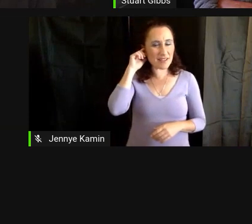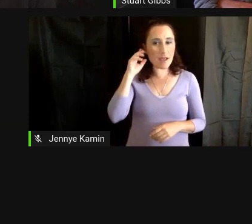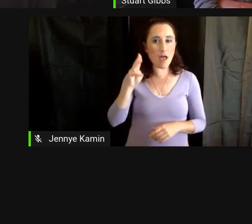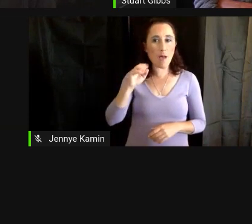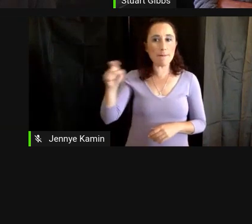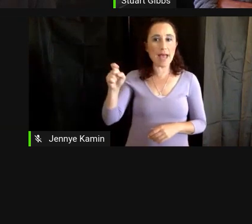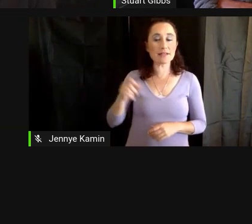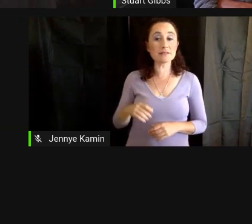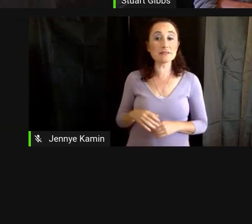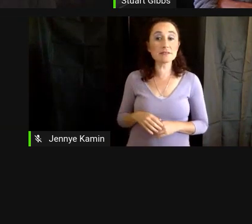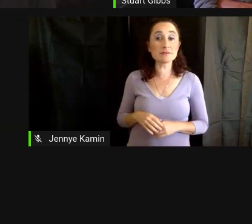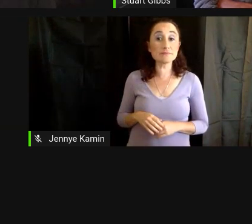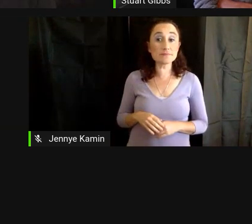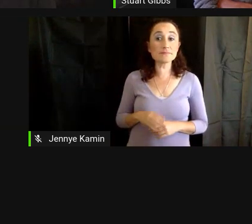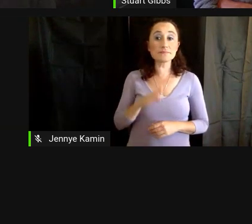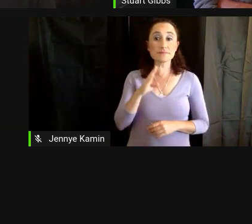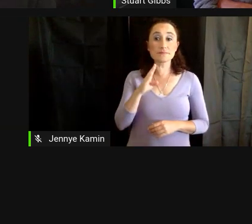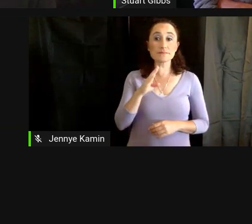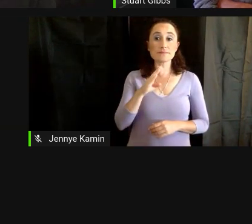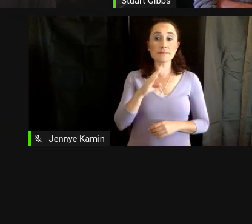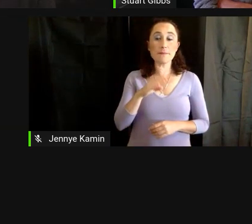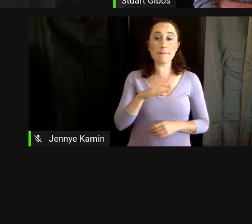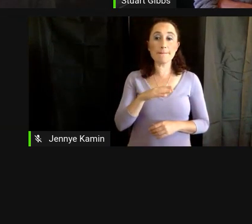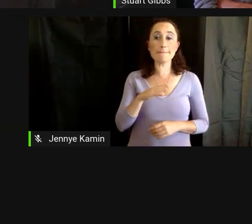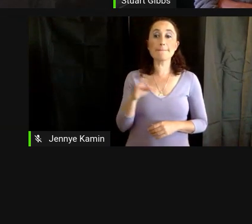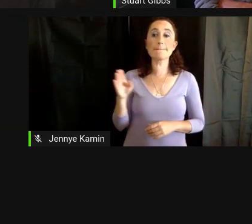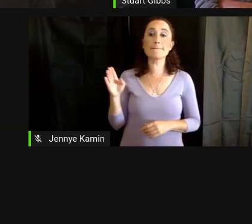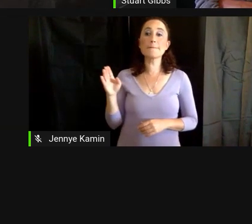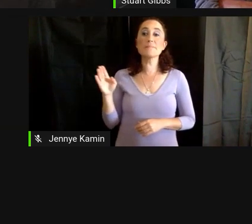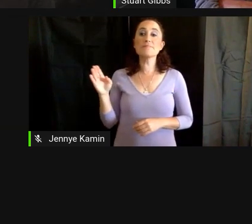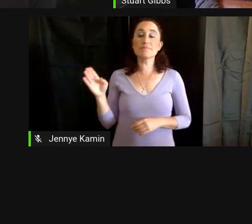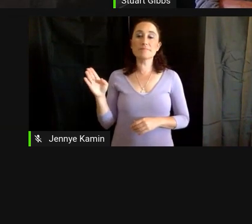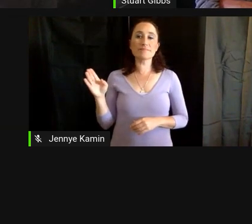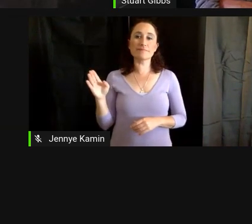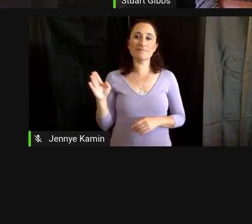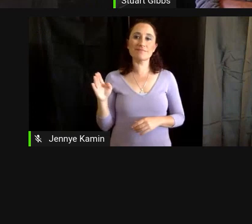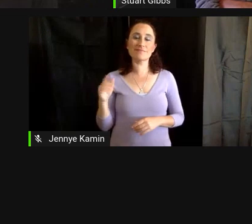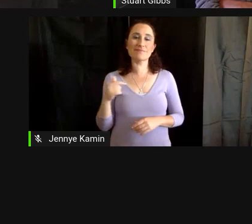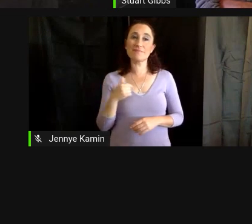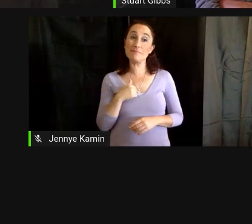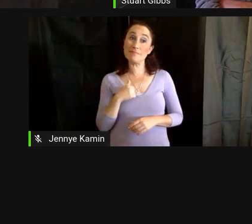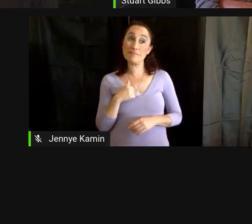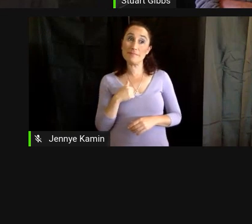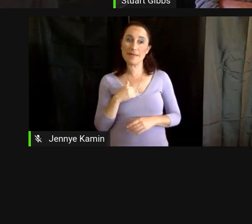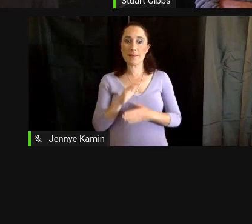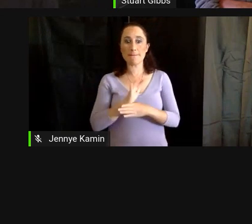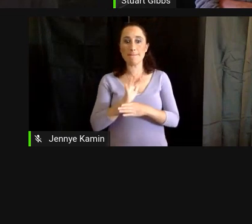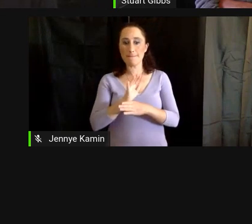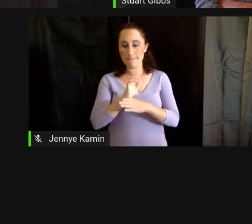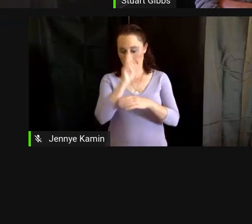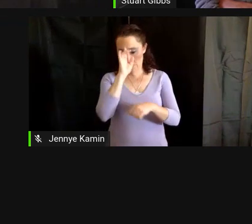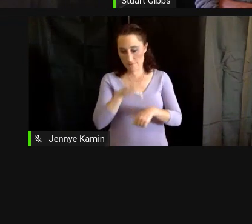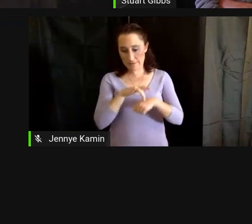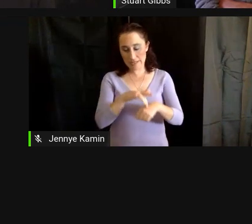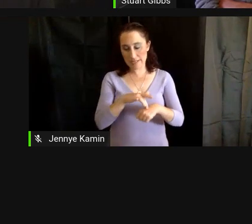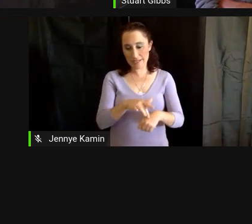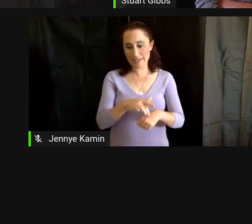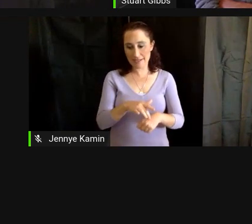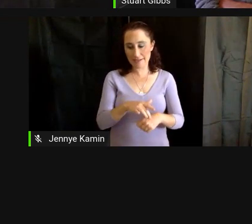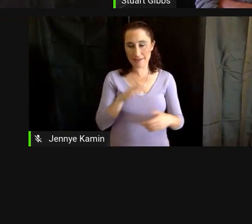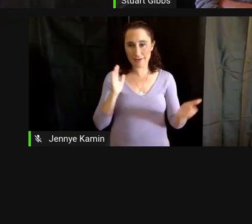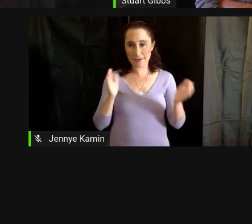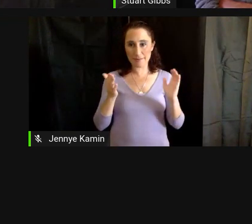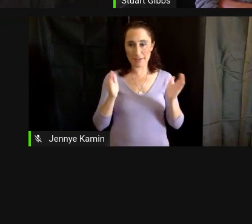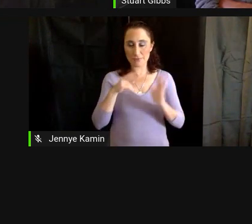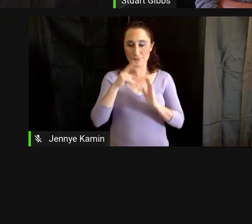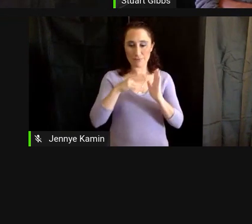Max? How about you? I was I was much less of a reader and more of a movie geek when I was a kid. So I try